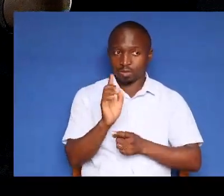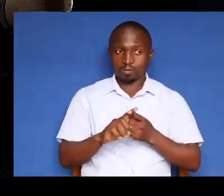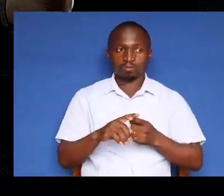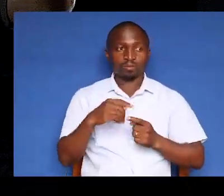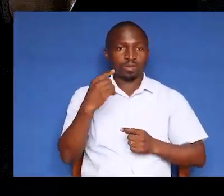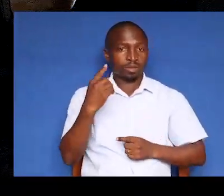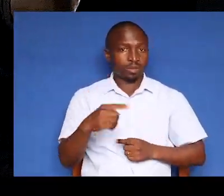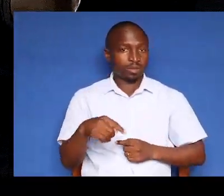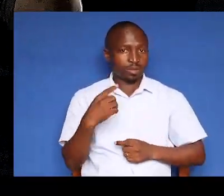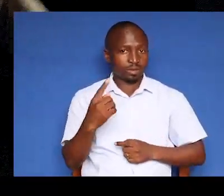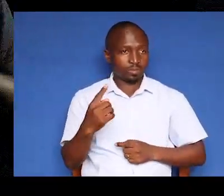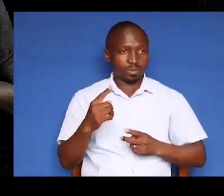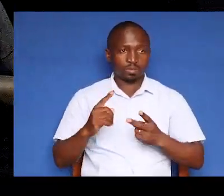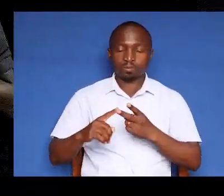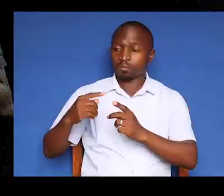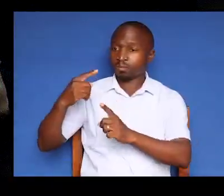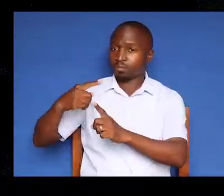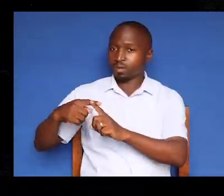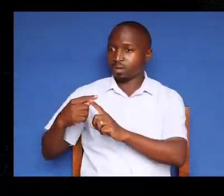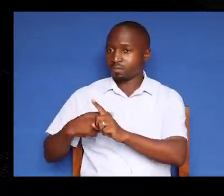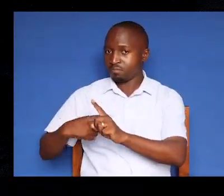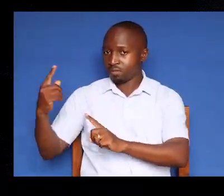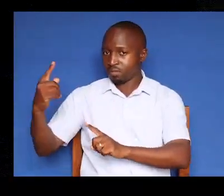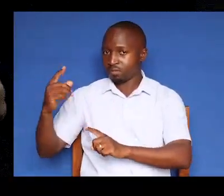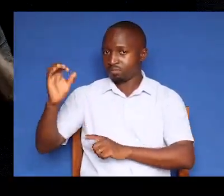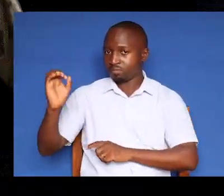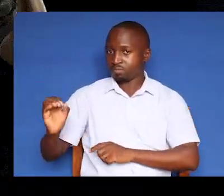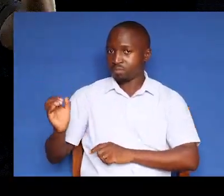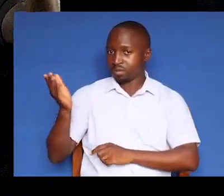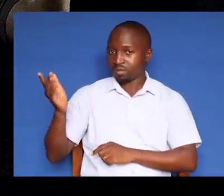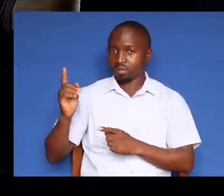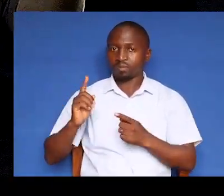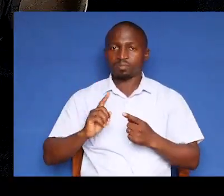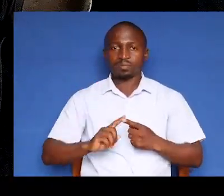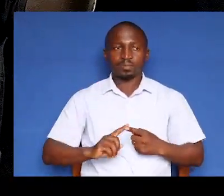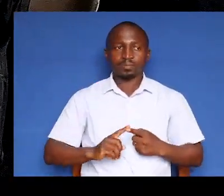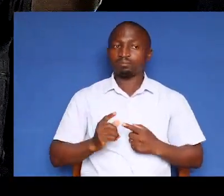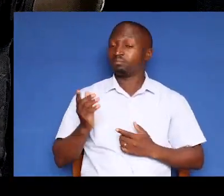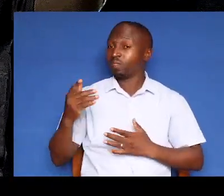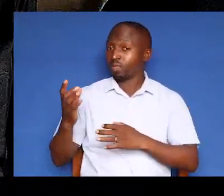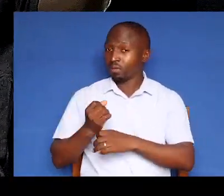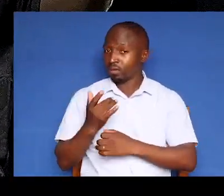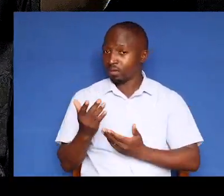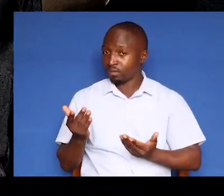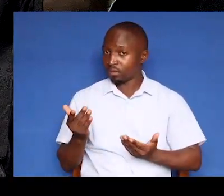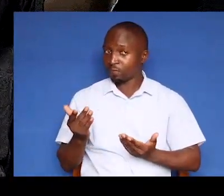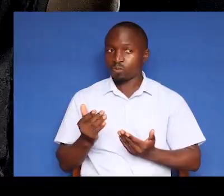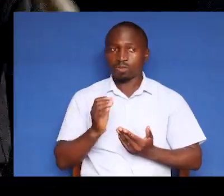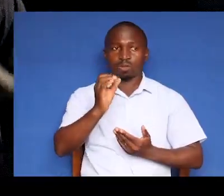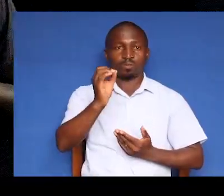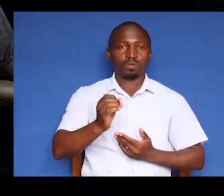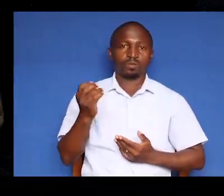100,000 times 100%. Here we get 25%,